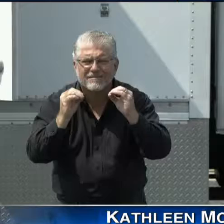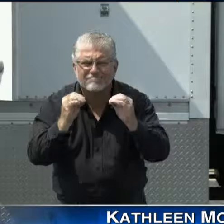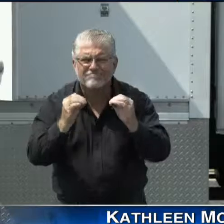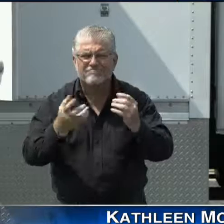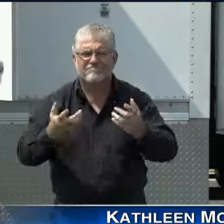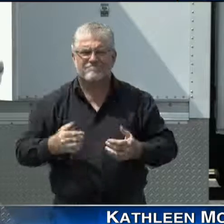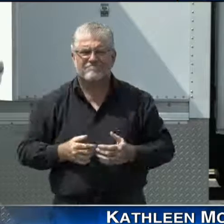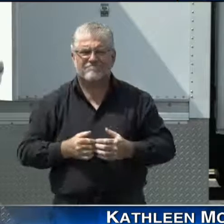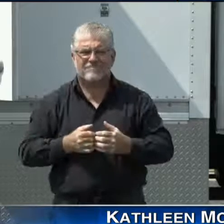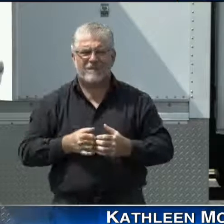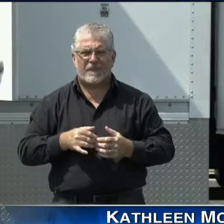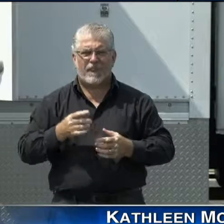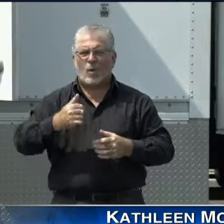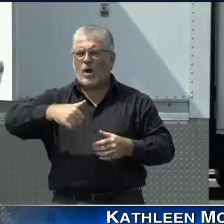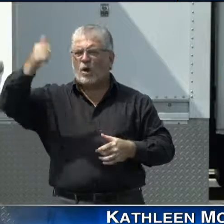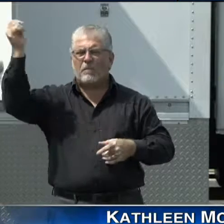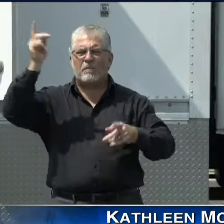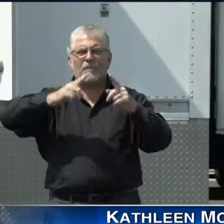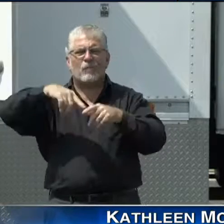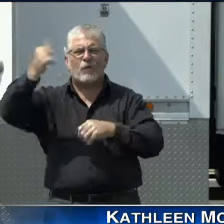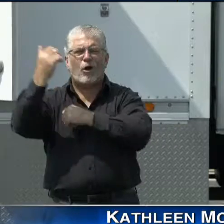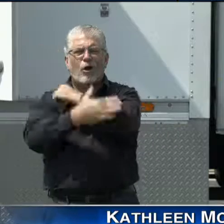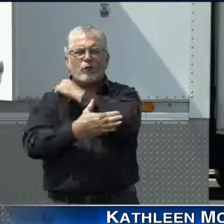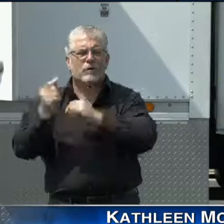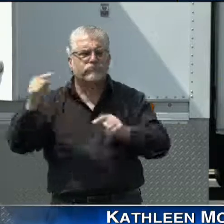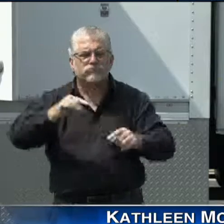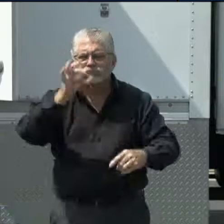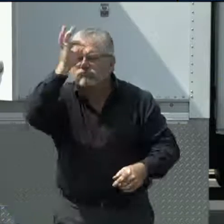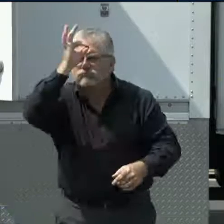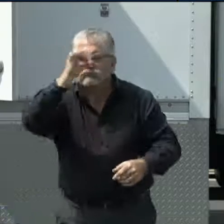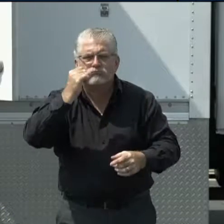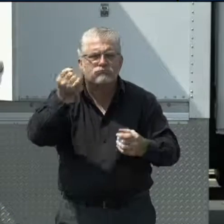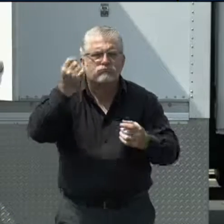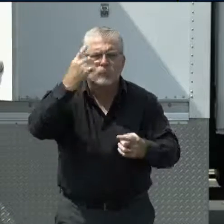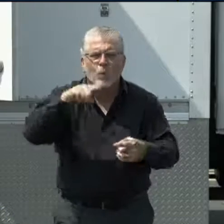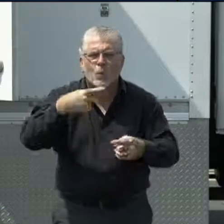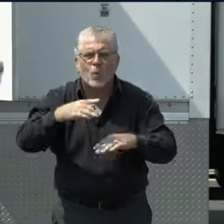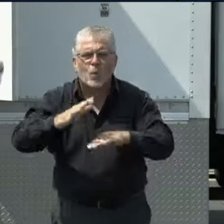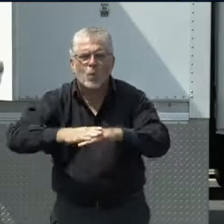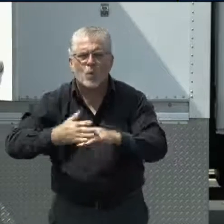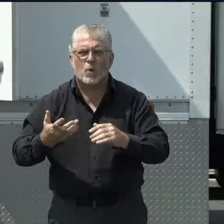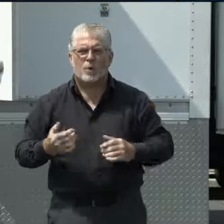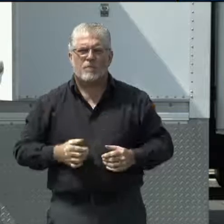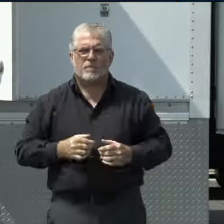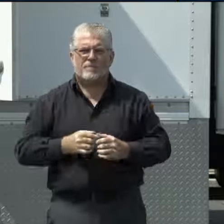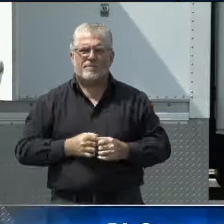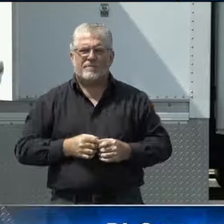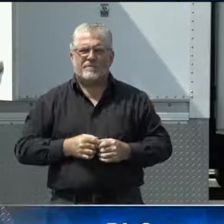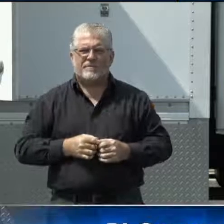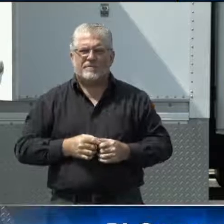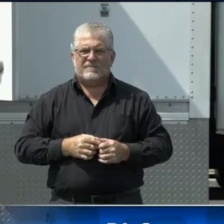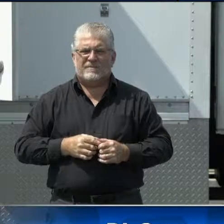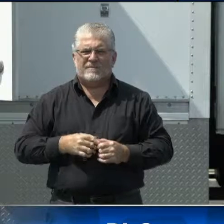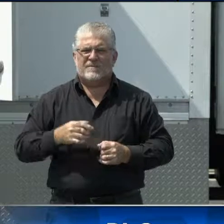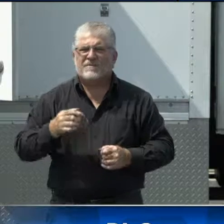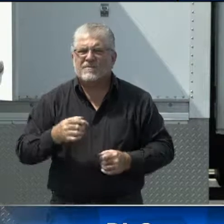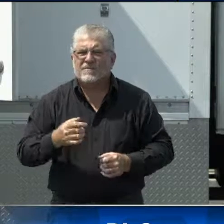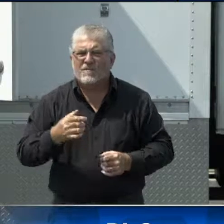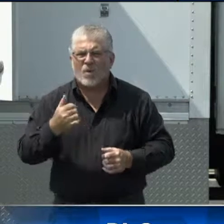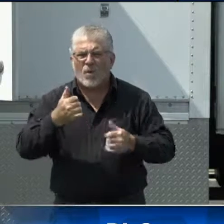immigrant populations, are at most risk for COVID-19. At Highmark, we're committed to